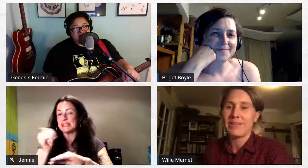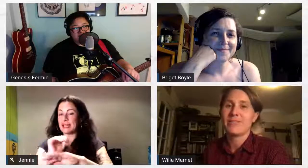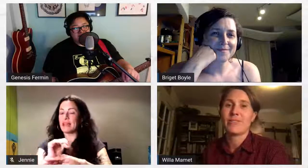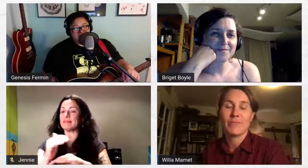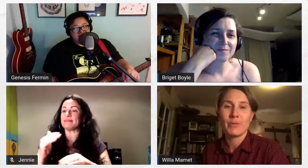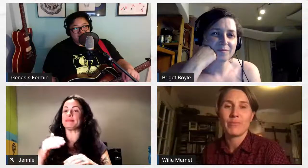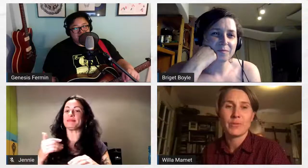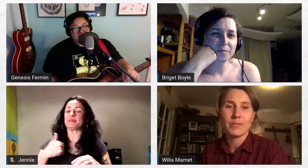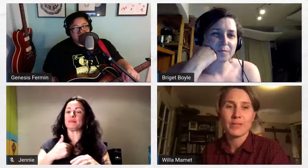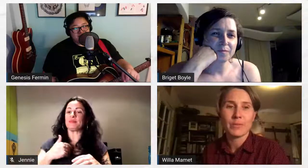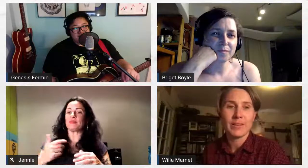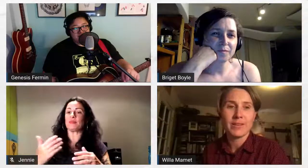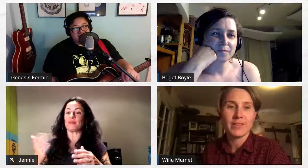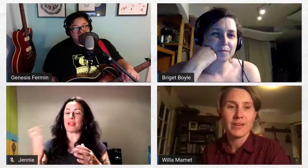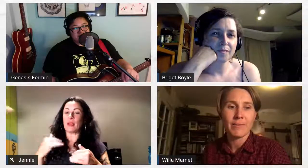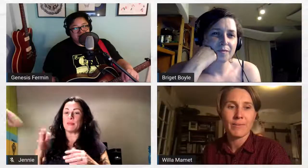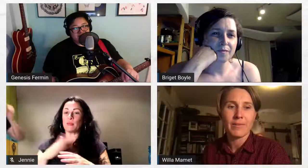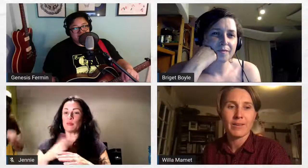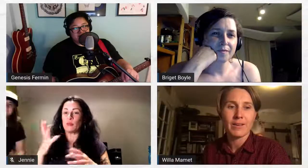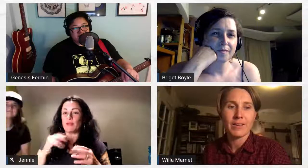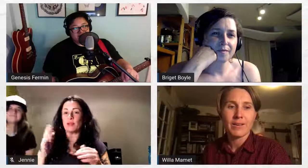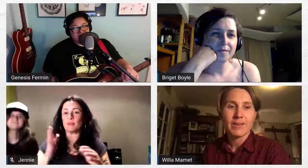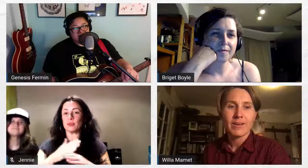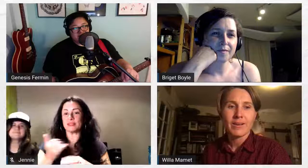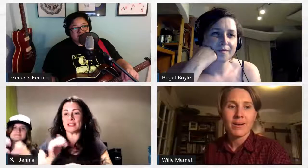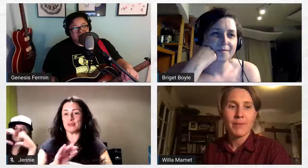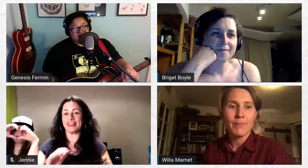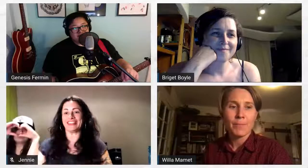back and listen to the beautiful music this weekend.